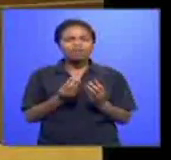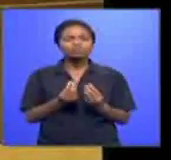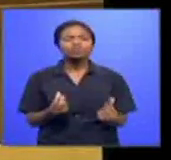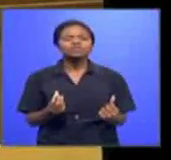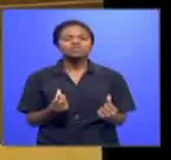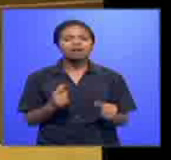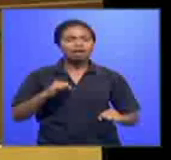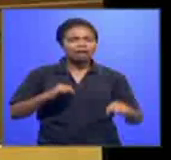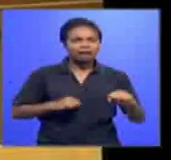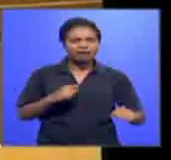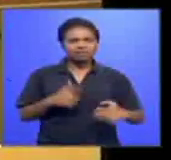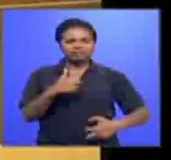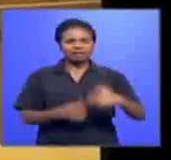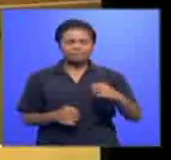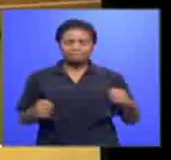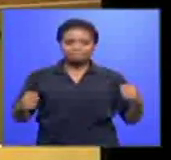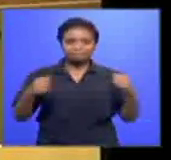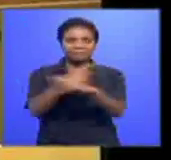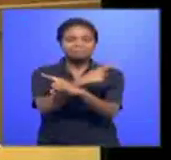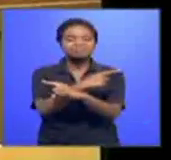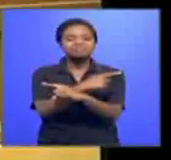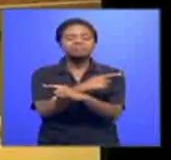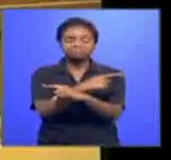resolution of the conflict.